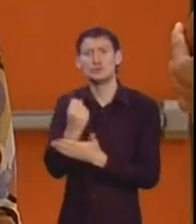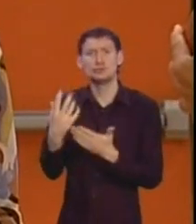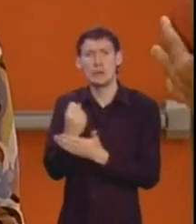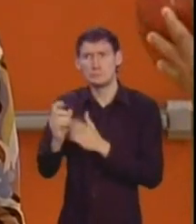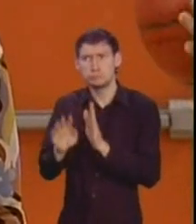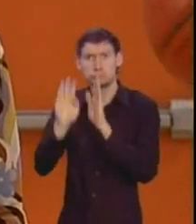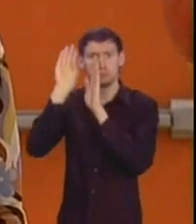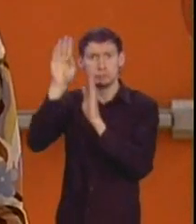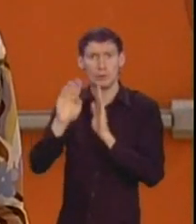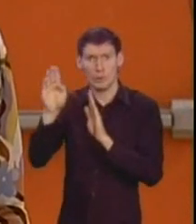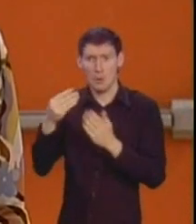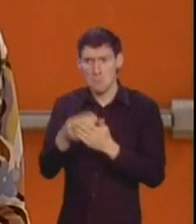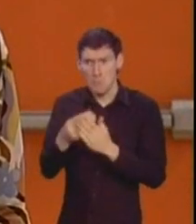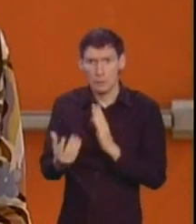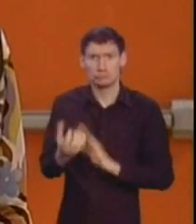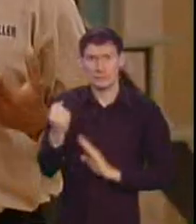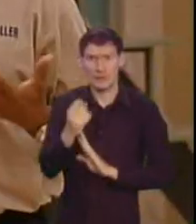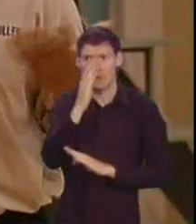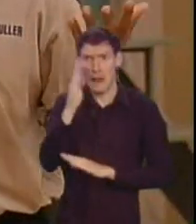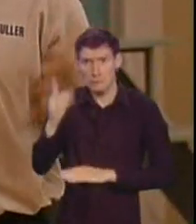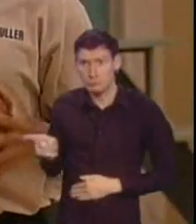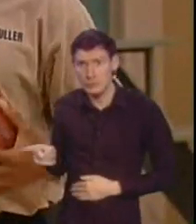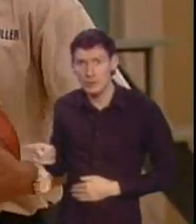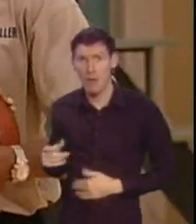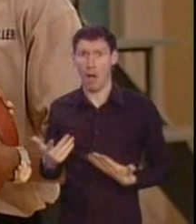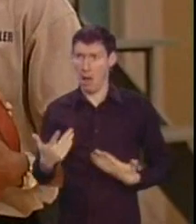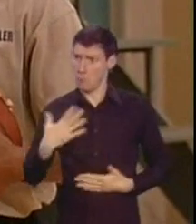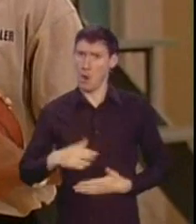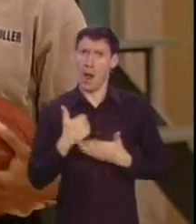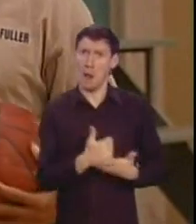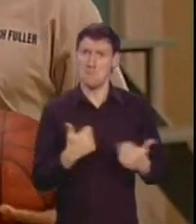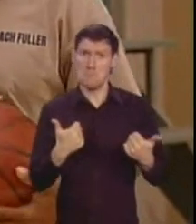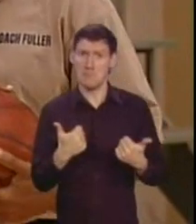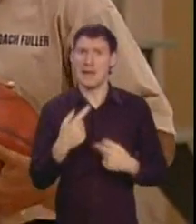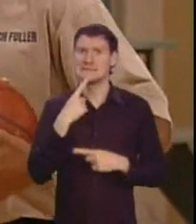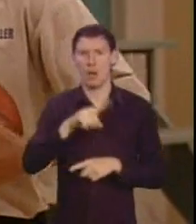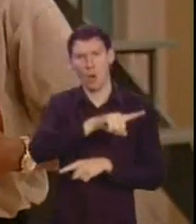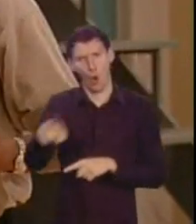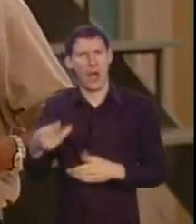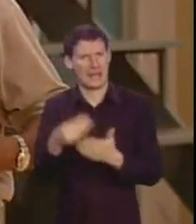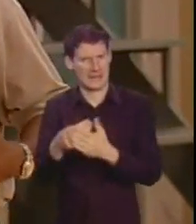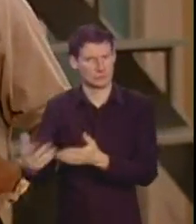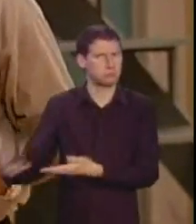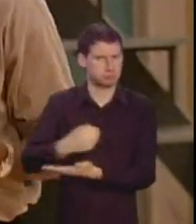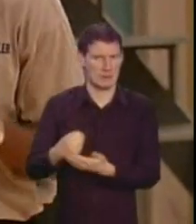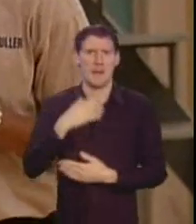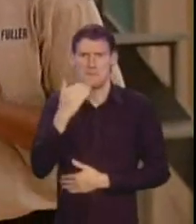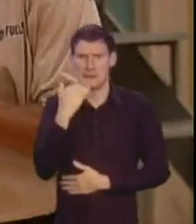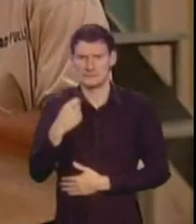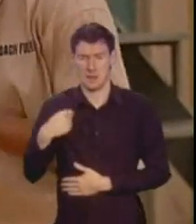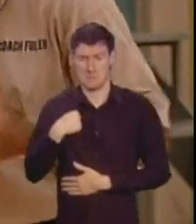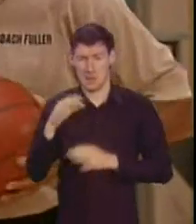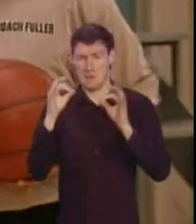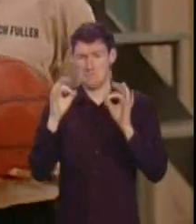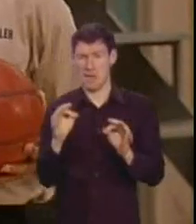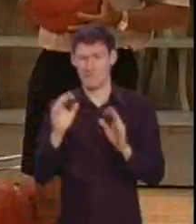It would be a fun way to raise more money for the library. Oh, well, I'd love to help. But have everybody bring lots of cash, because I'll be hitting